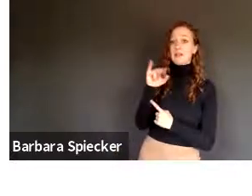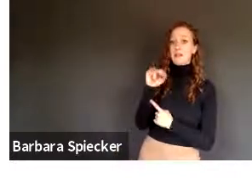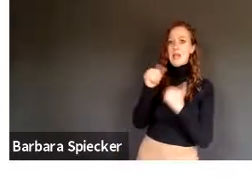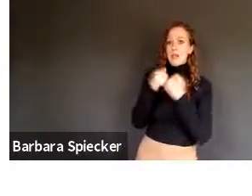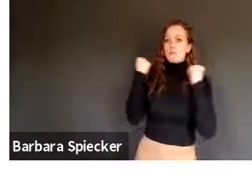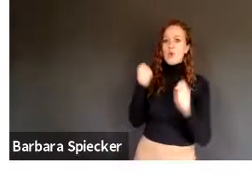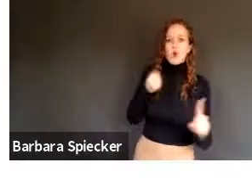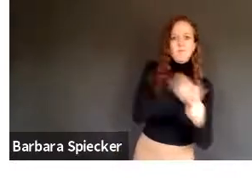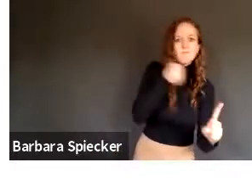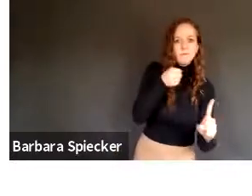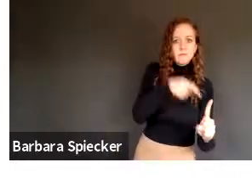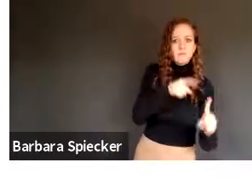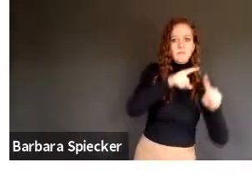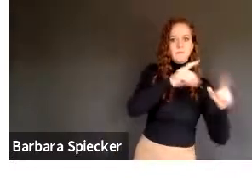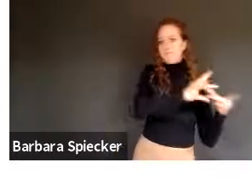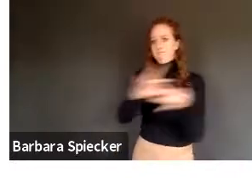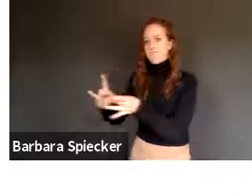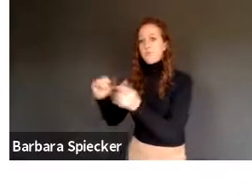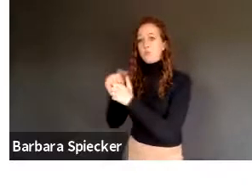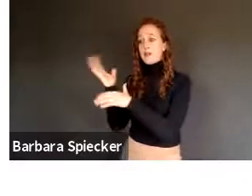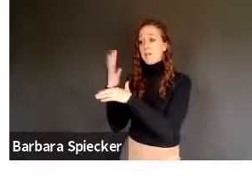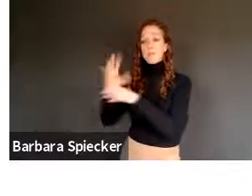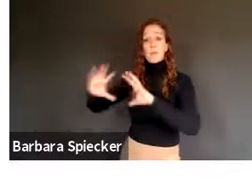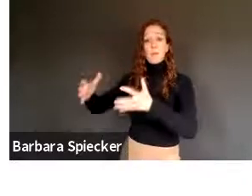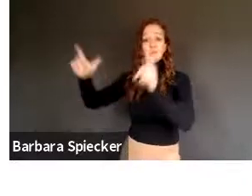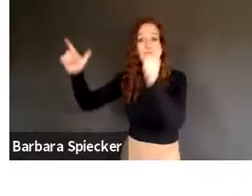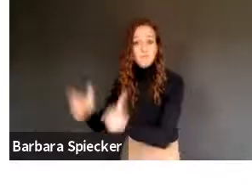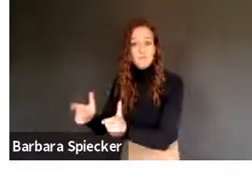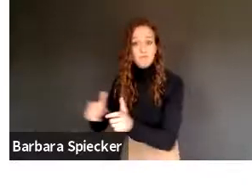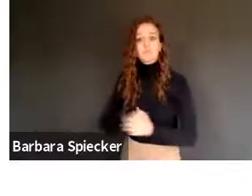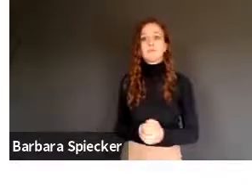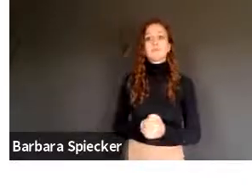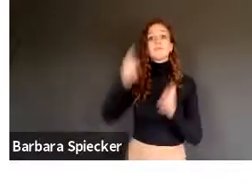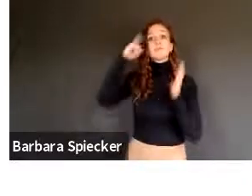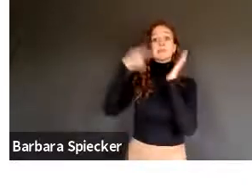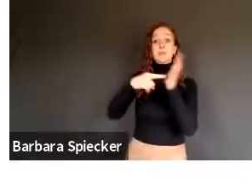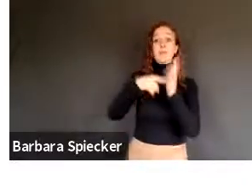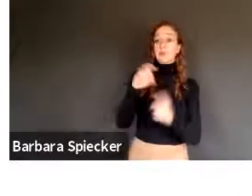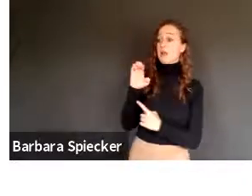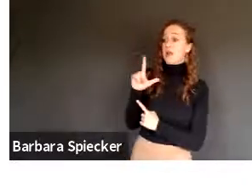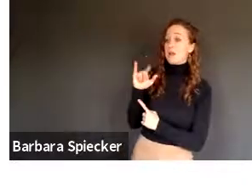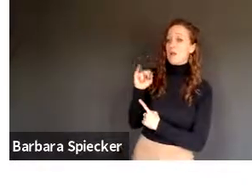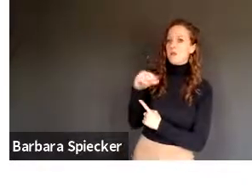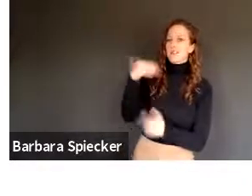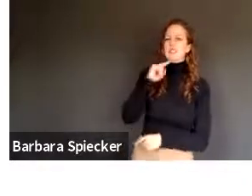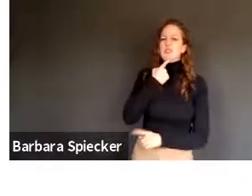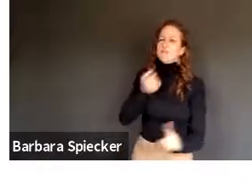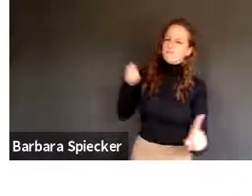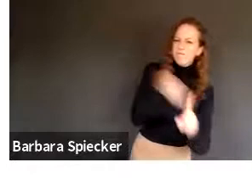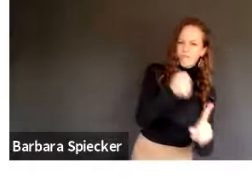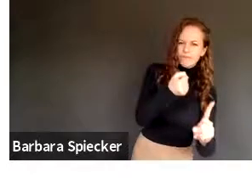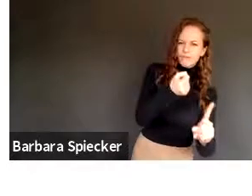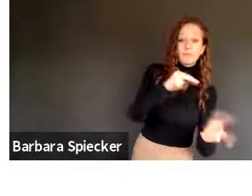So many studies have shown that the intensity of El Nino events is often directly correlated with the magnitude of kelp population